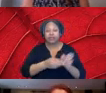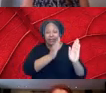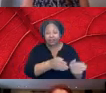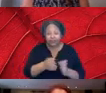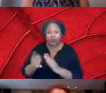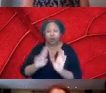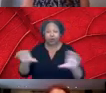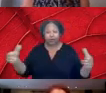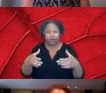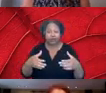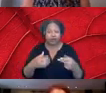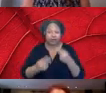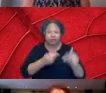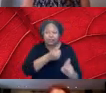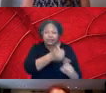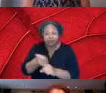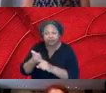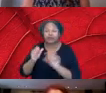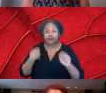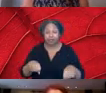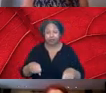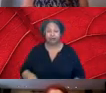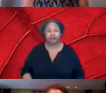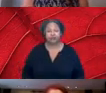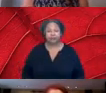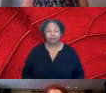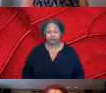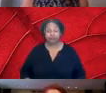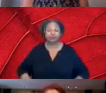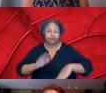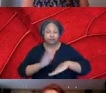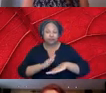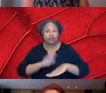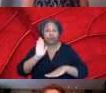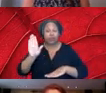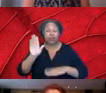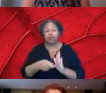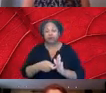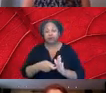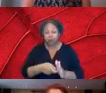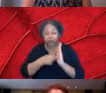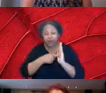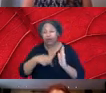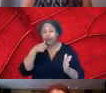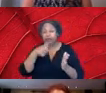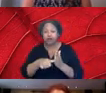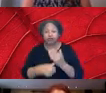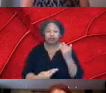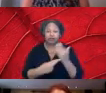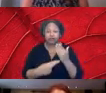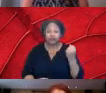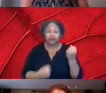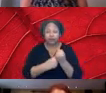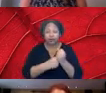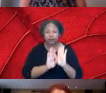The thing to note about that is that you will be asked to provide a letter of reference for this particular award.